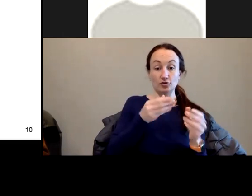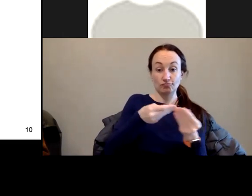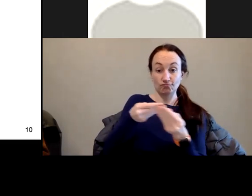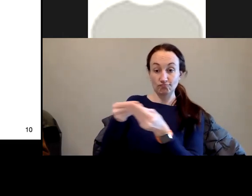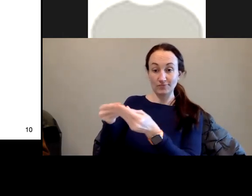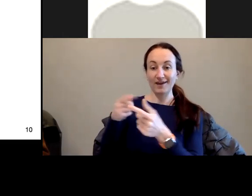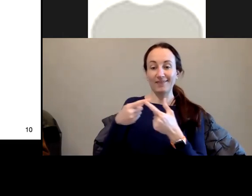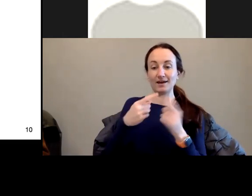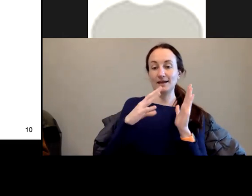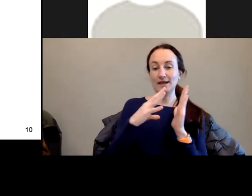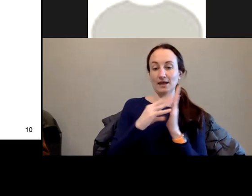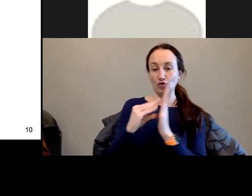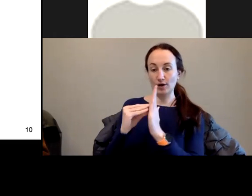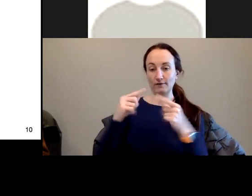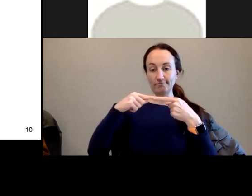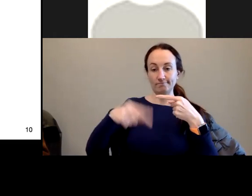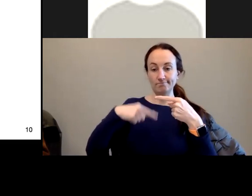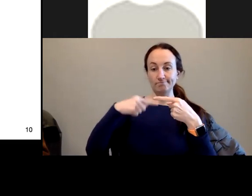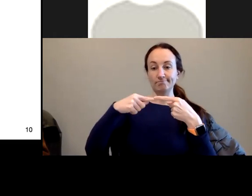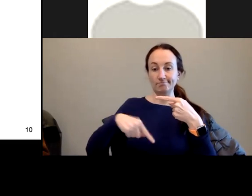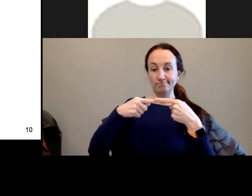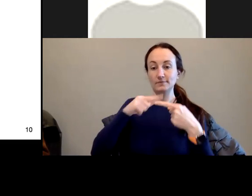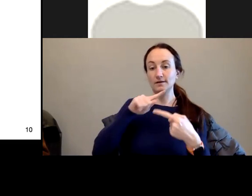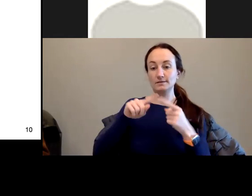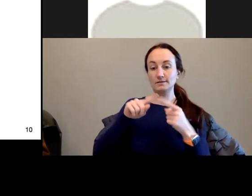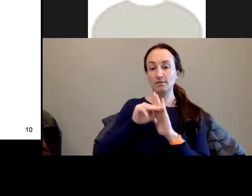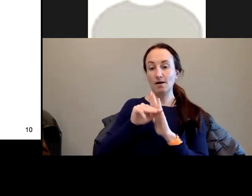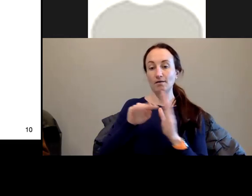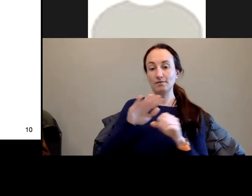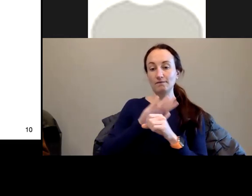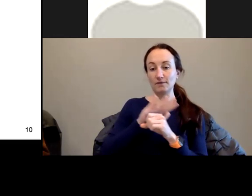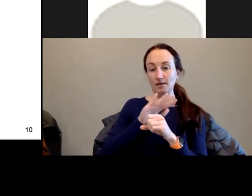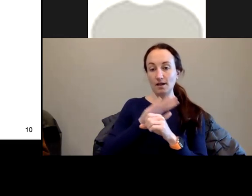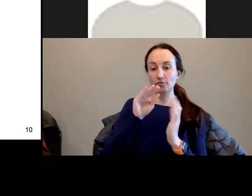iteratively, right? So you until the model until you fill out all the